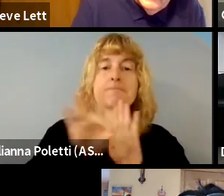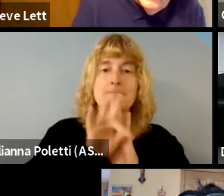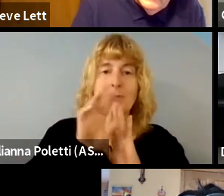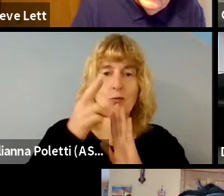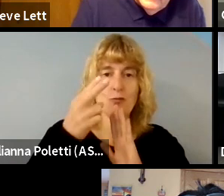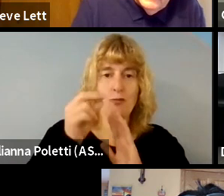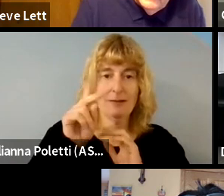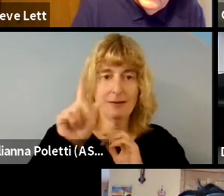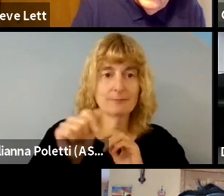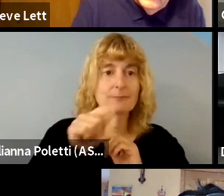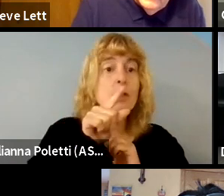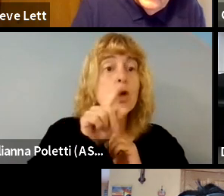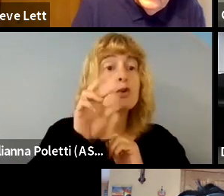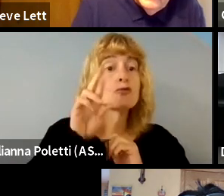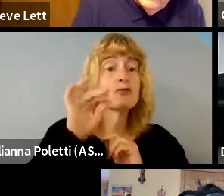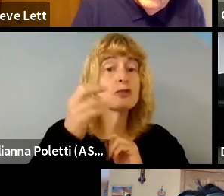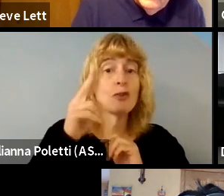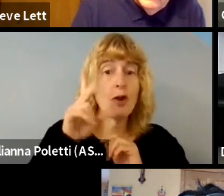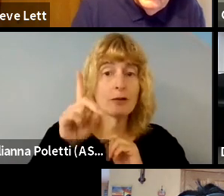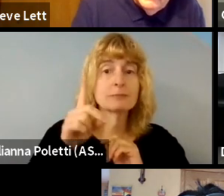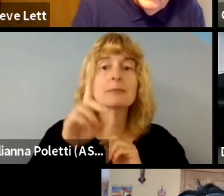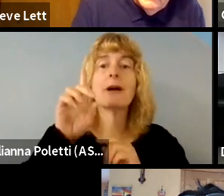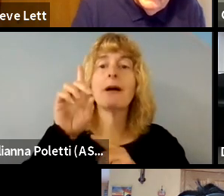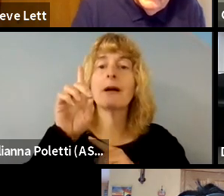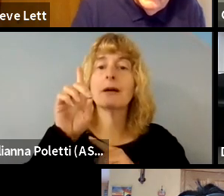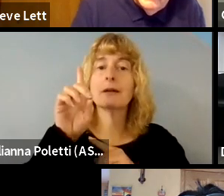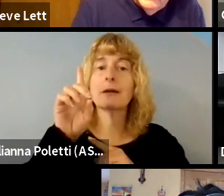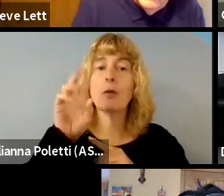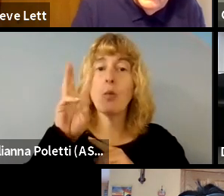Richard Weiss. Doug.